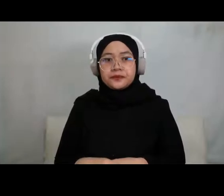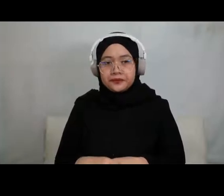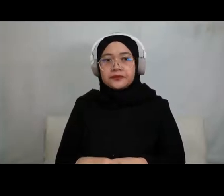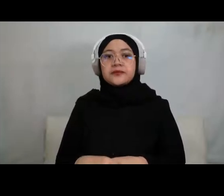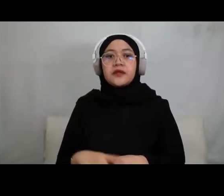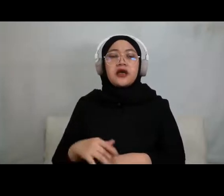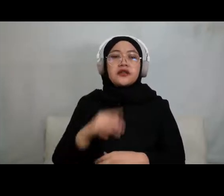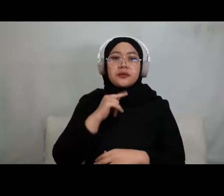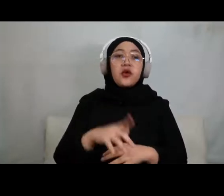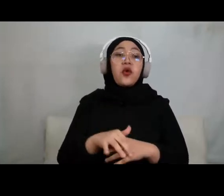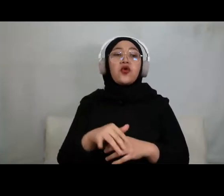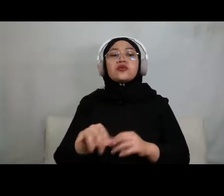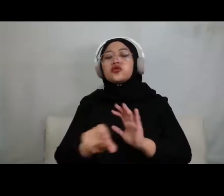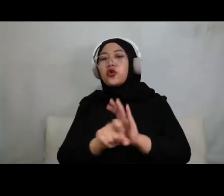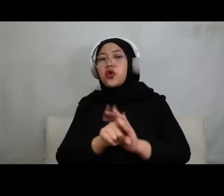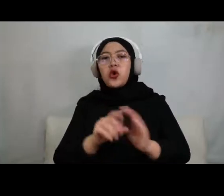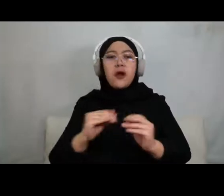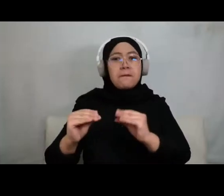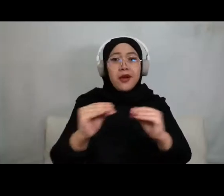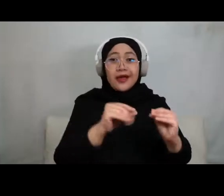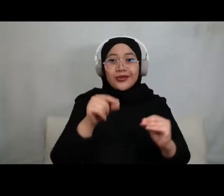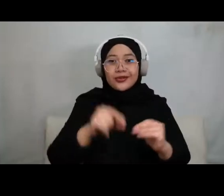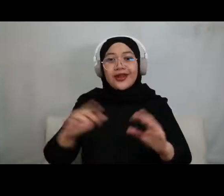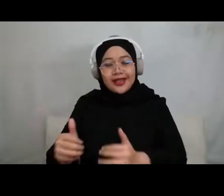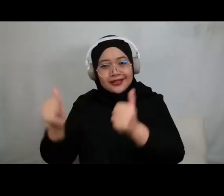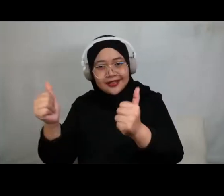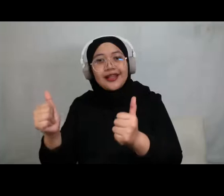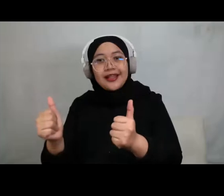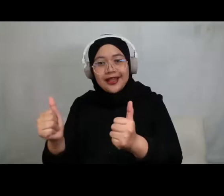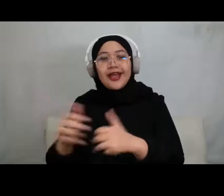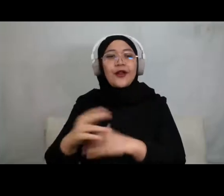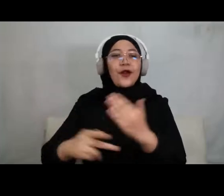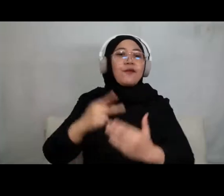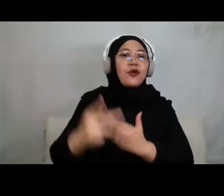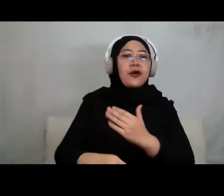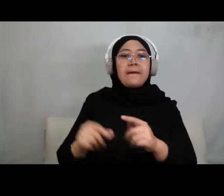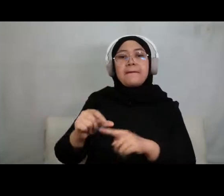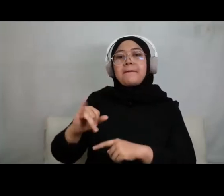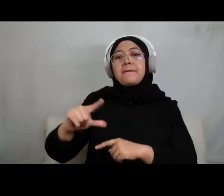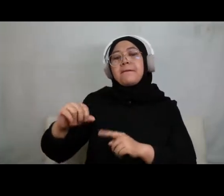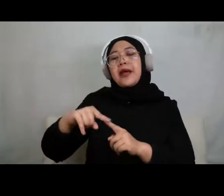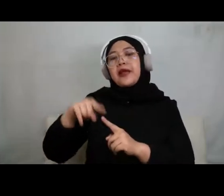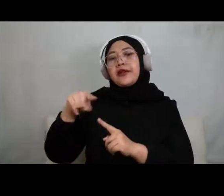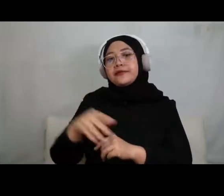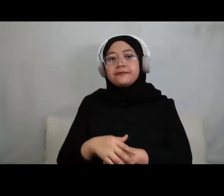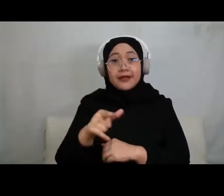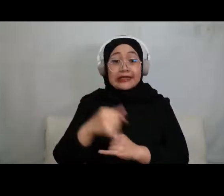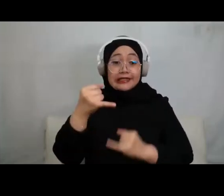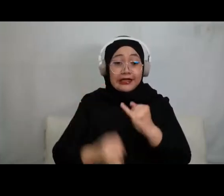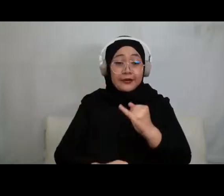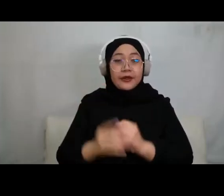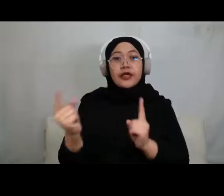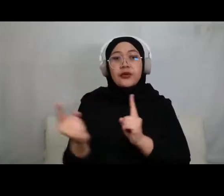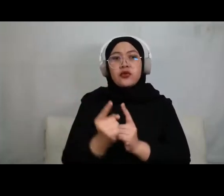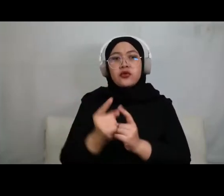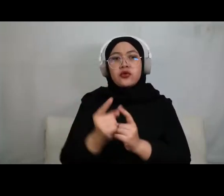never met with any of the technical team from CFF and ITDP like Sutanu or Pawan in person, who have been a great help to us in forming